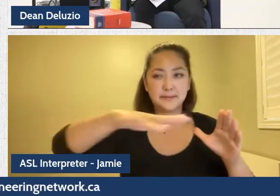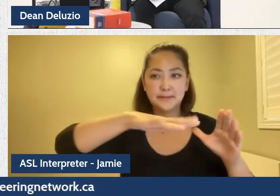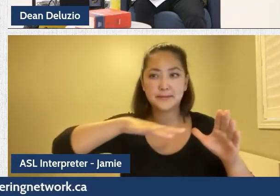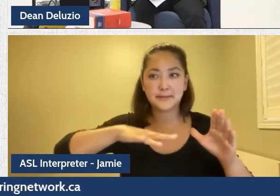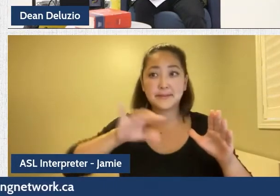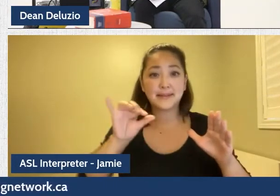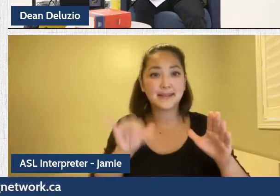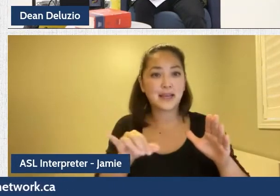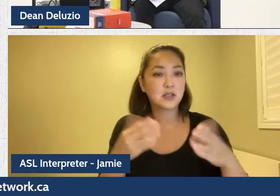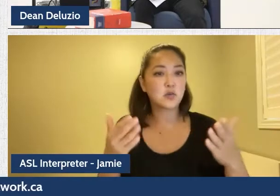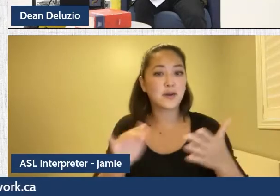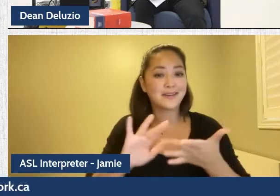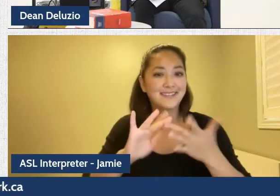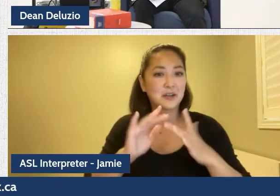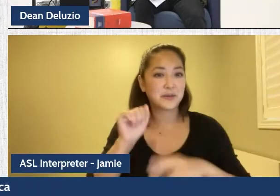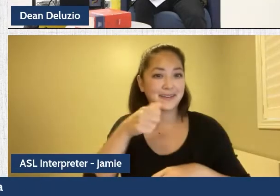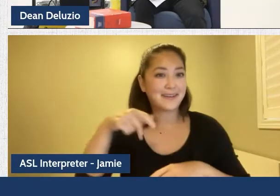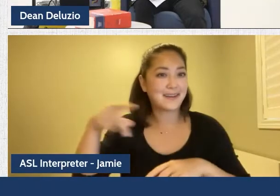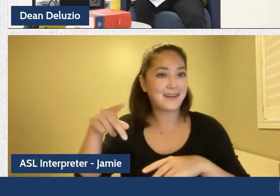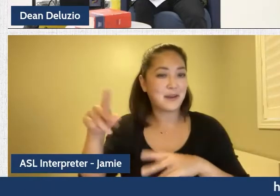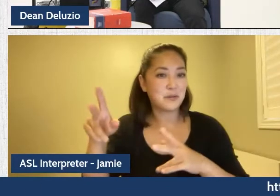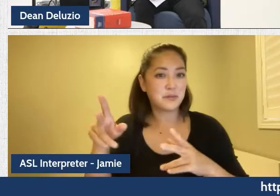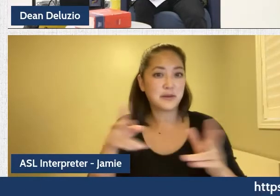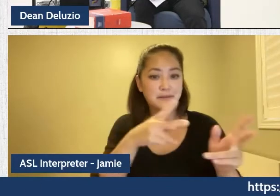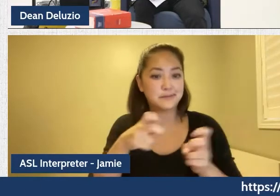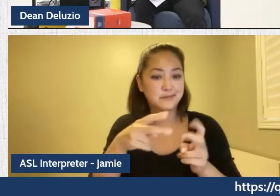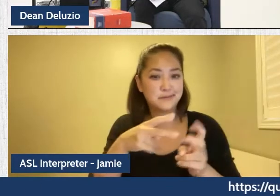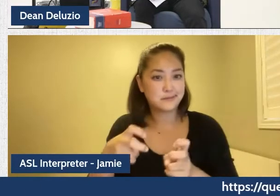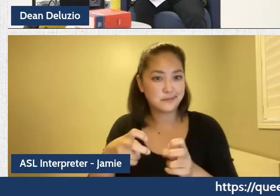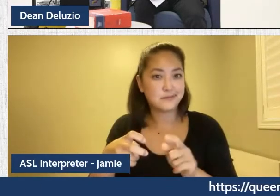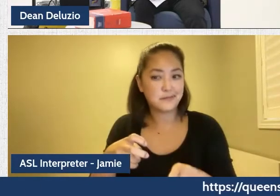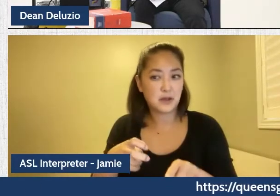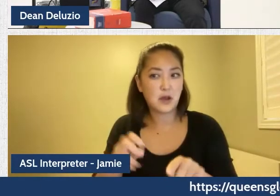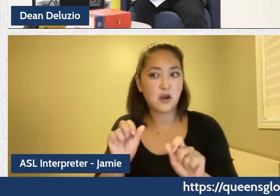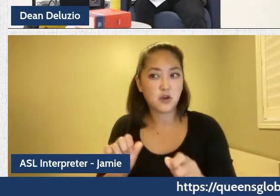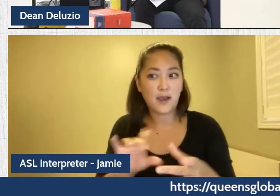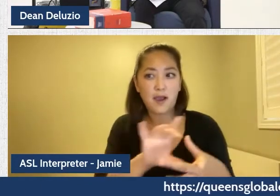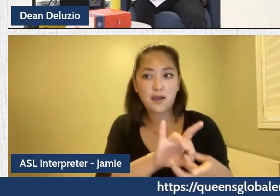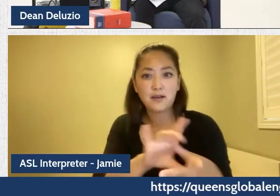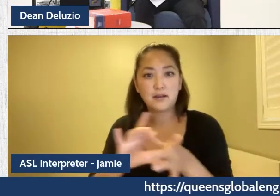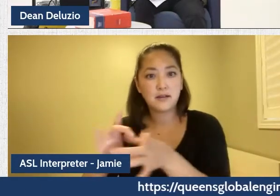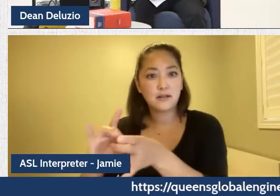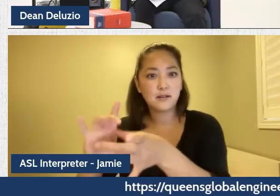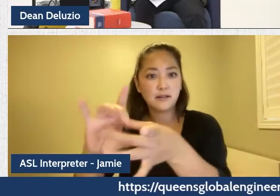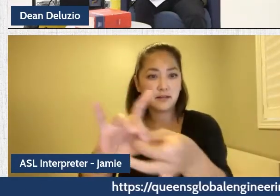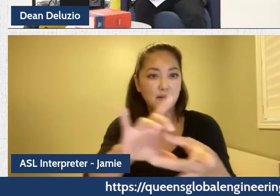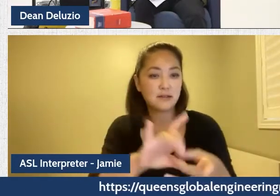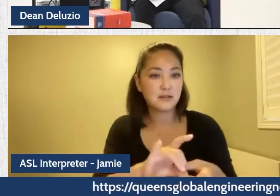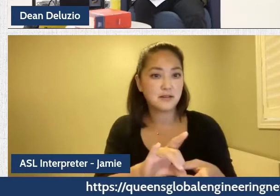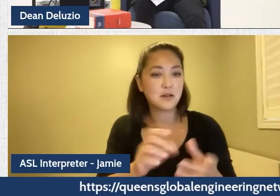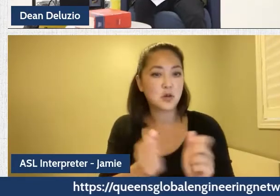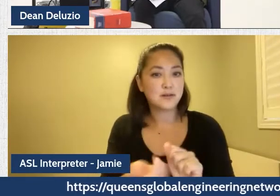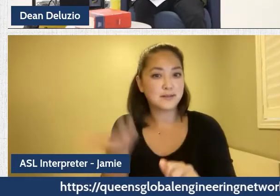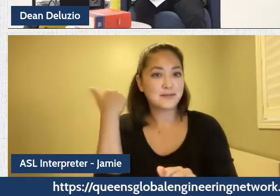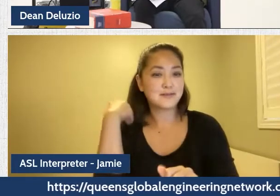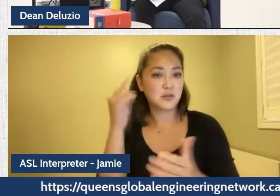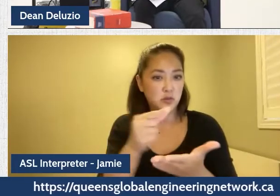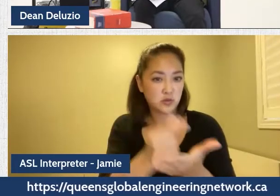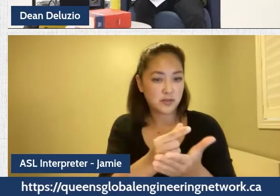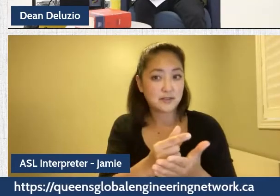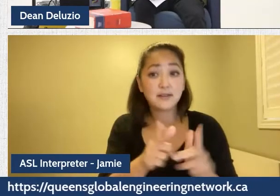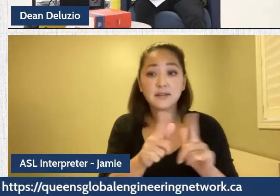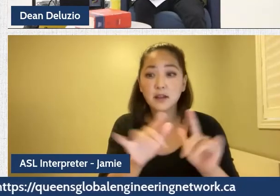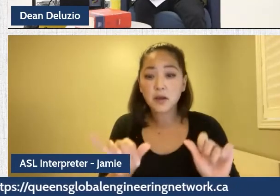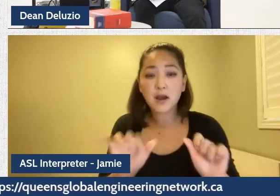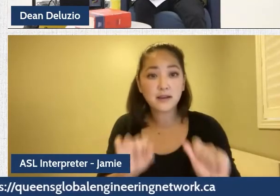networking app that we have that is basically a way that you can connect with your fellow alumni, but also where you can connect with